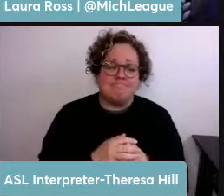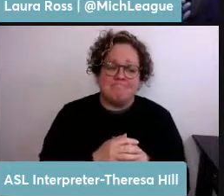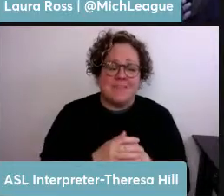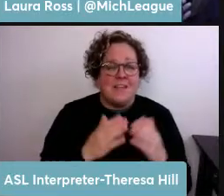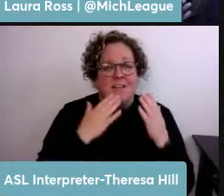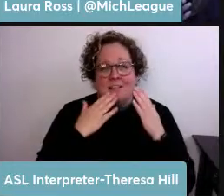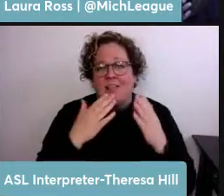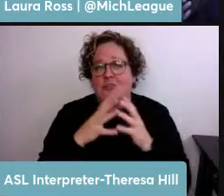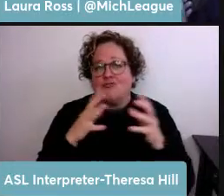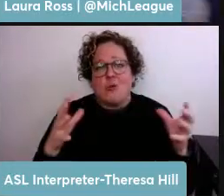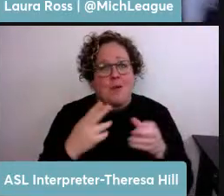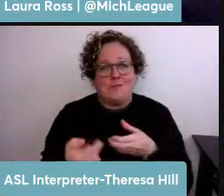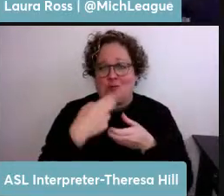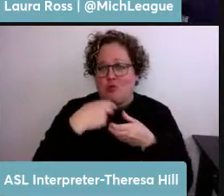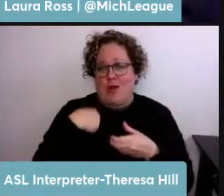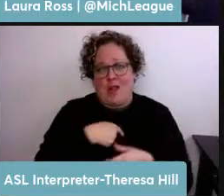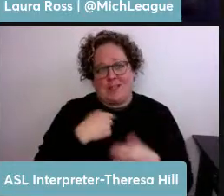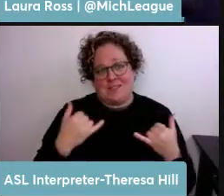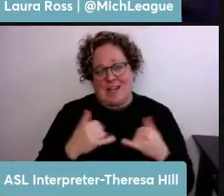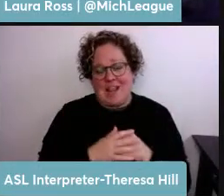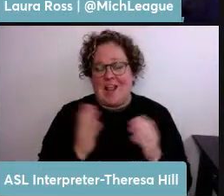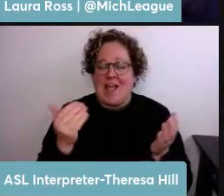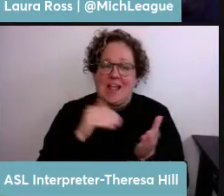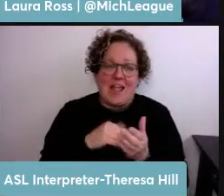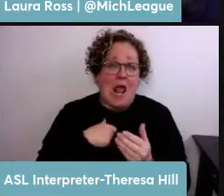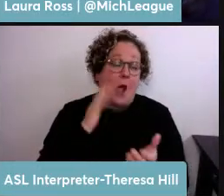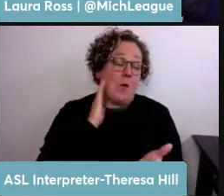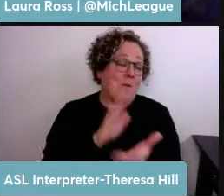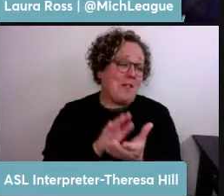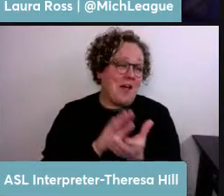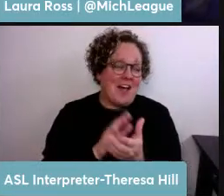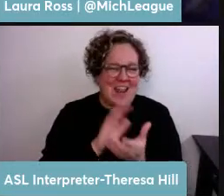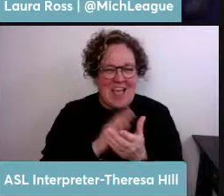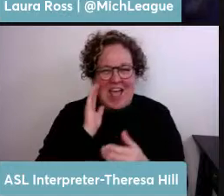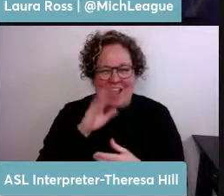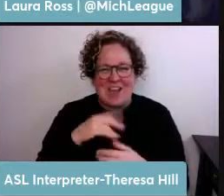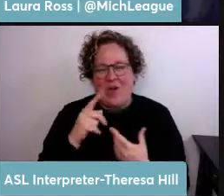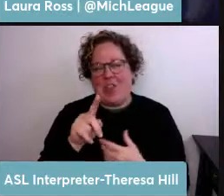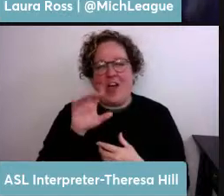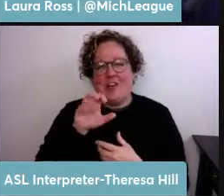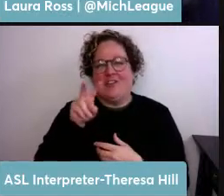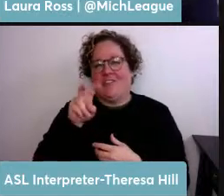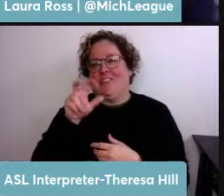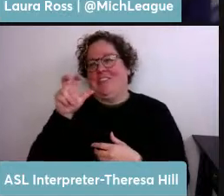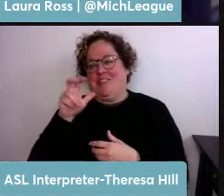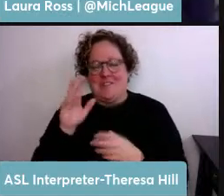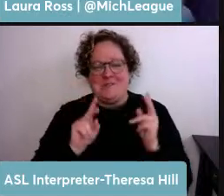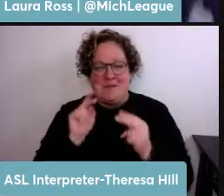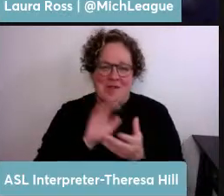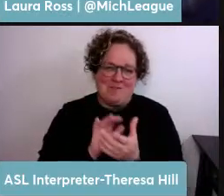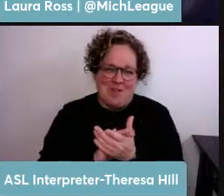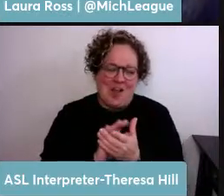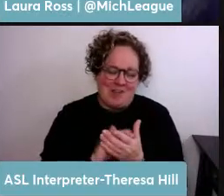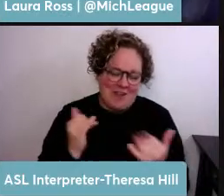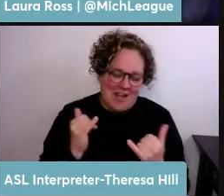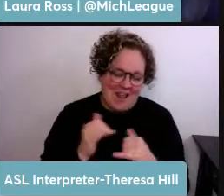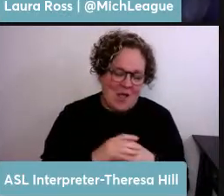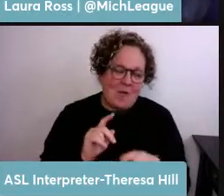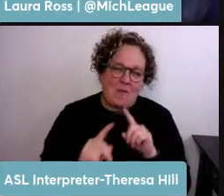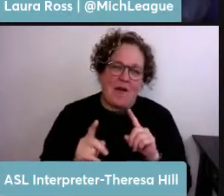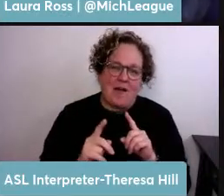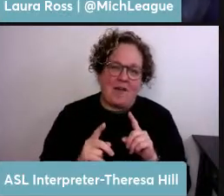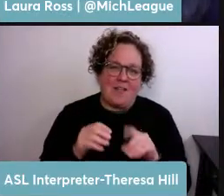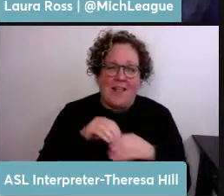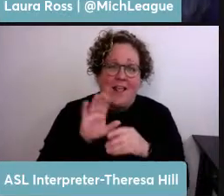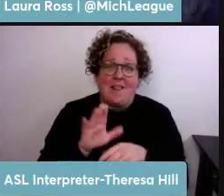to be here with us today. Again, I will applaud. I know there are hundreds of people out there applauding right now. Thank you so much. In their own